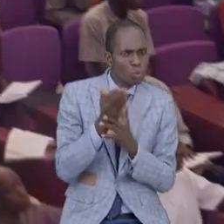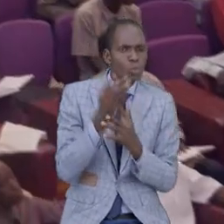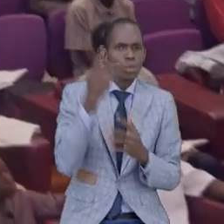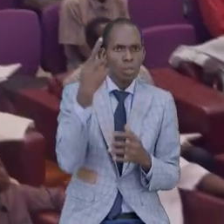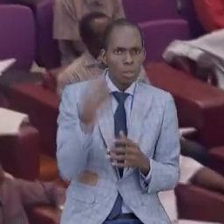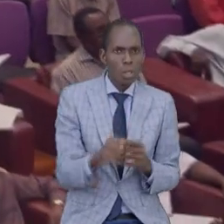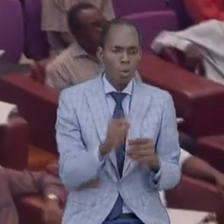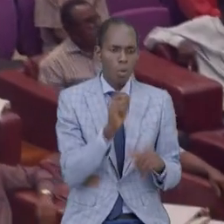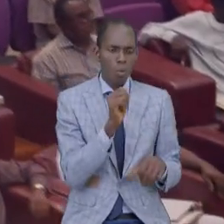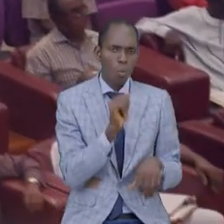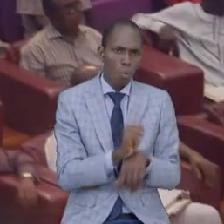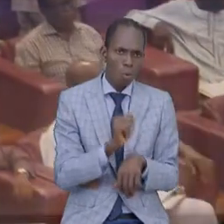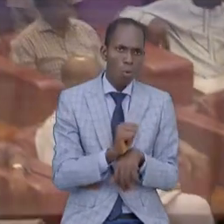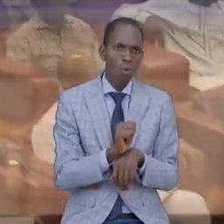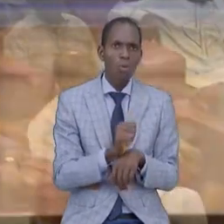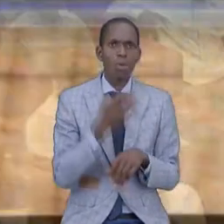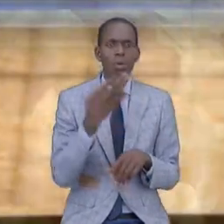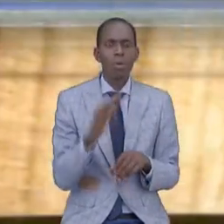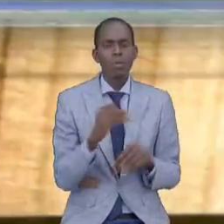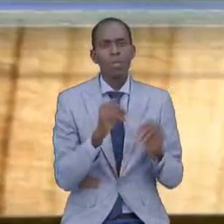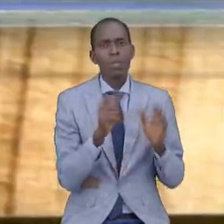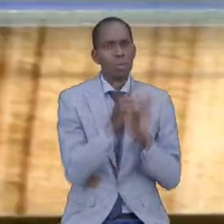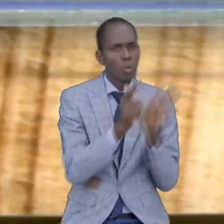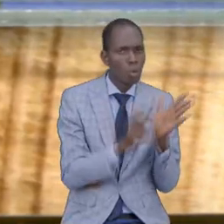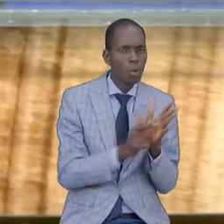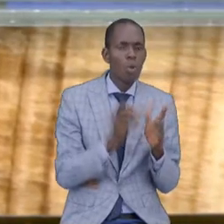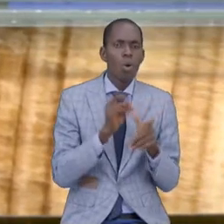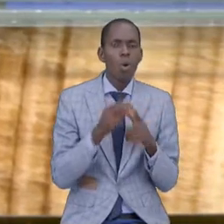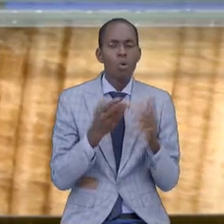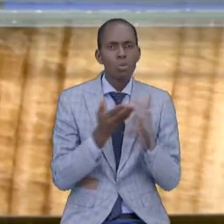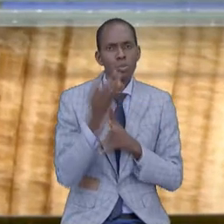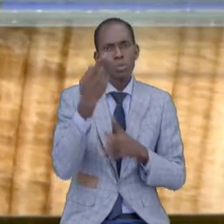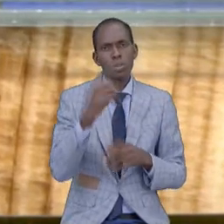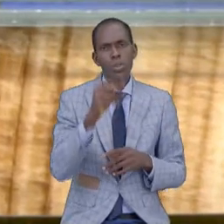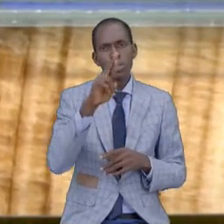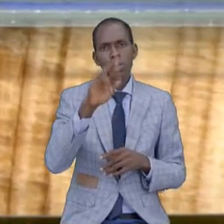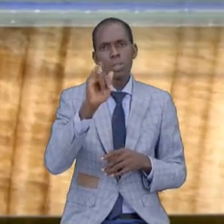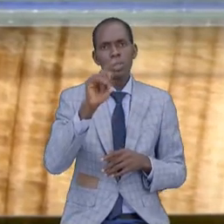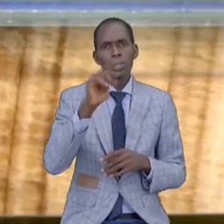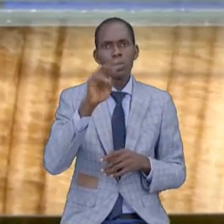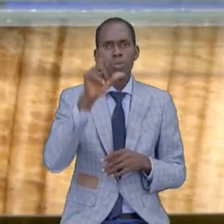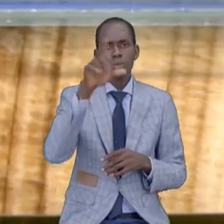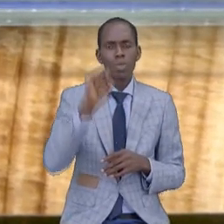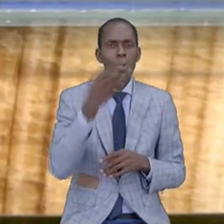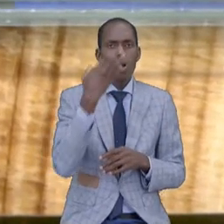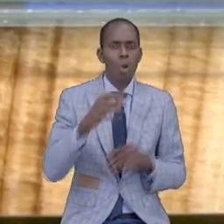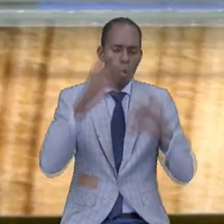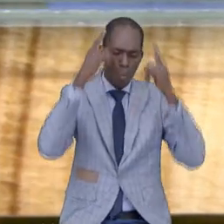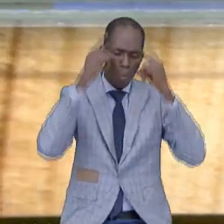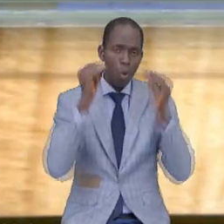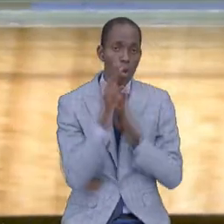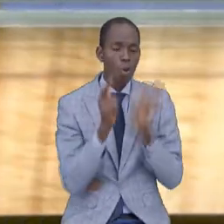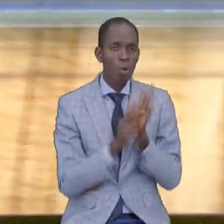work of the law? Was that through the rituals of the Mosaic ceremony? The answer is